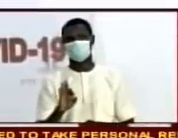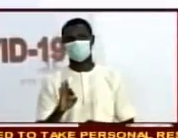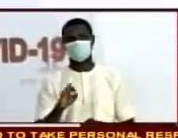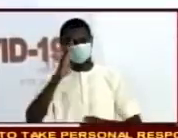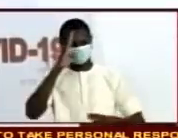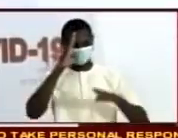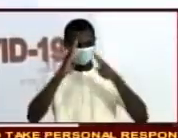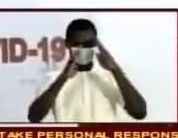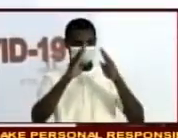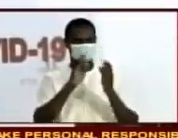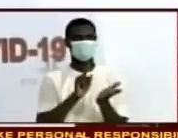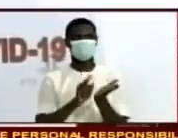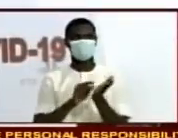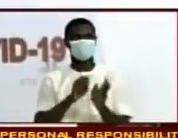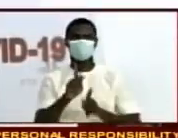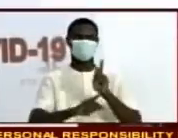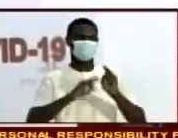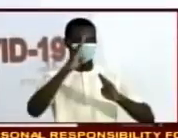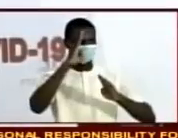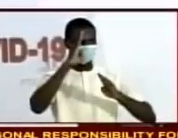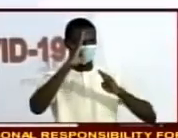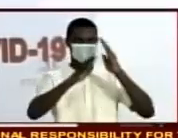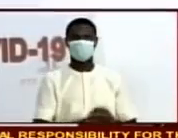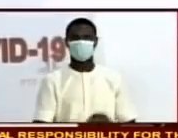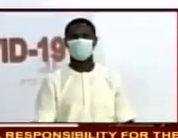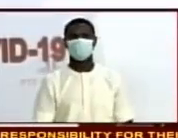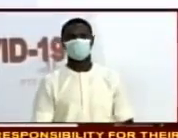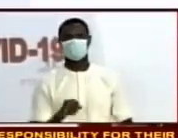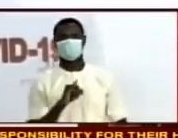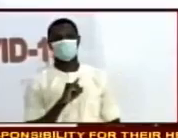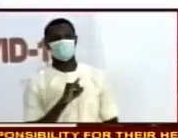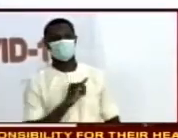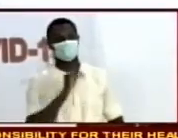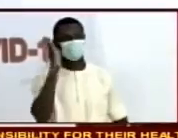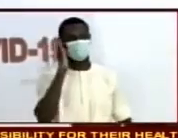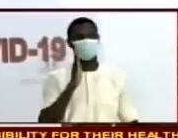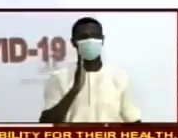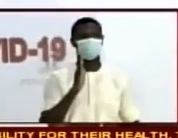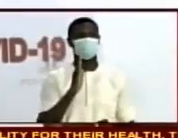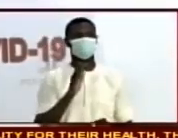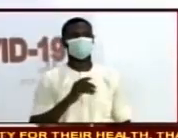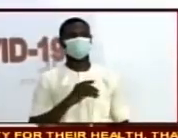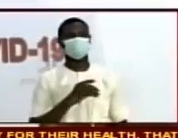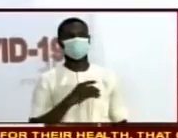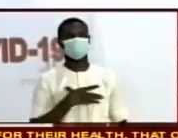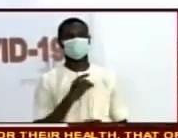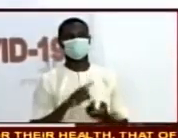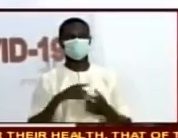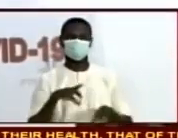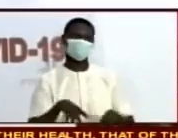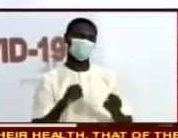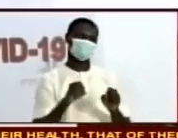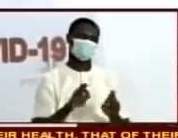of the media. So I would like to take this opportunity to brief you on the